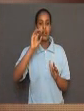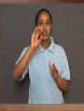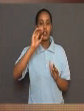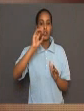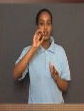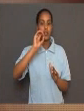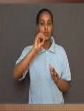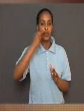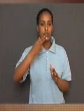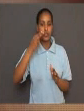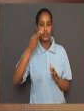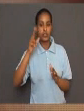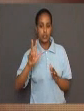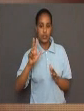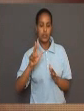ion.